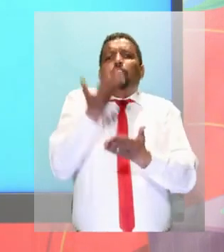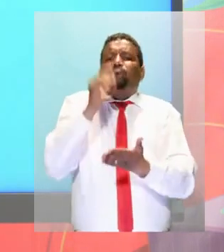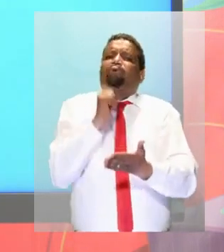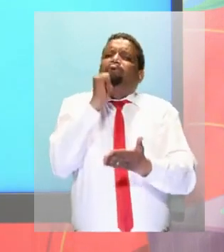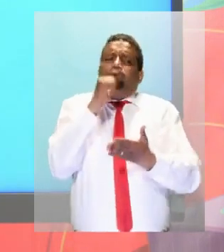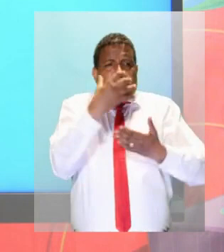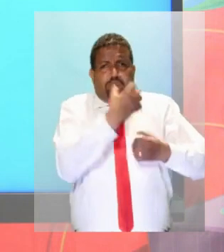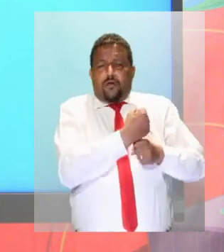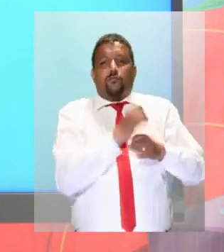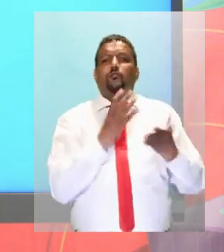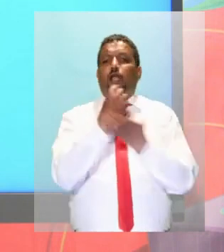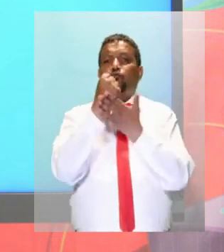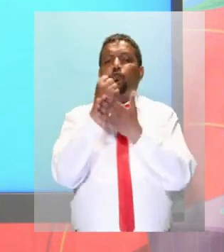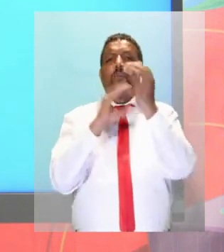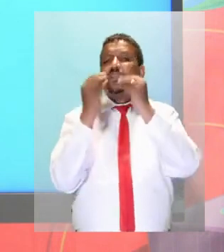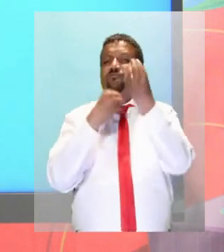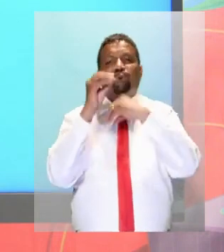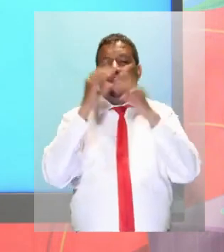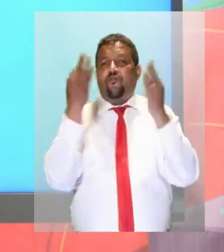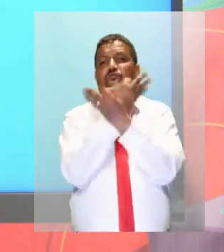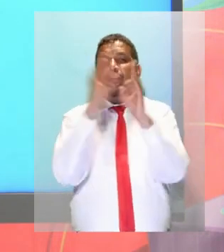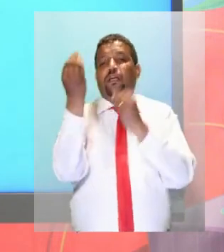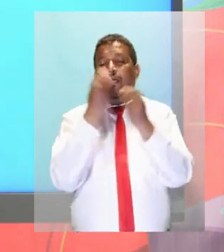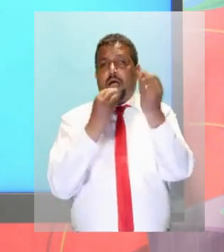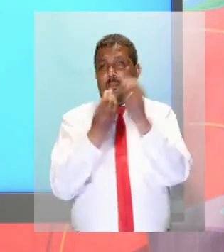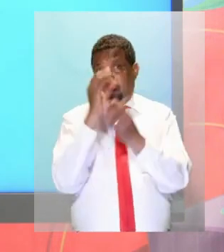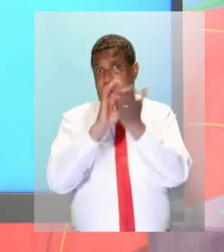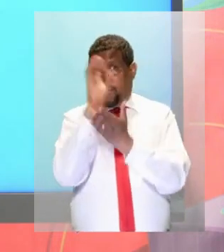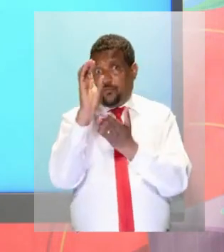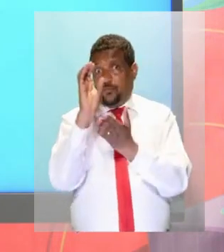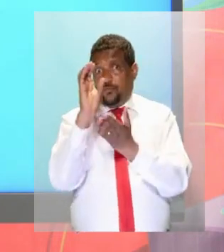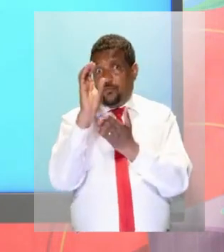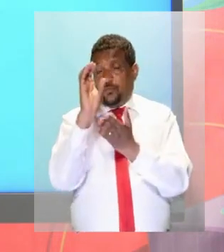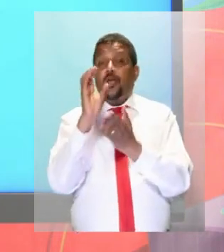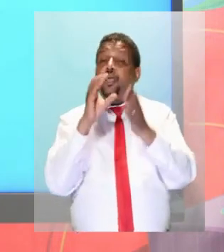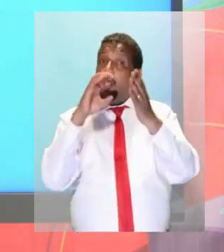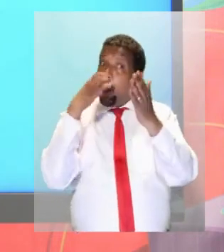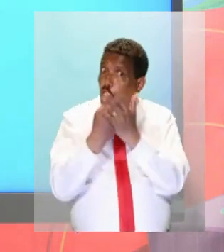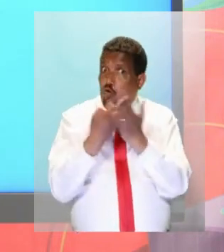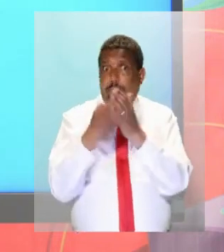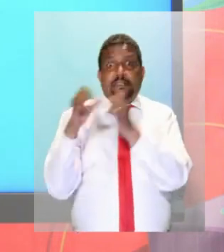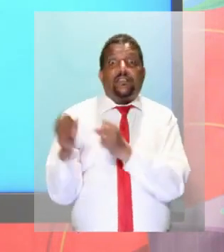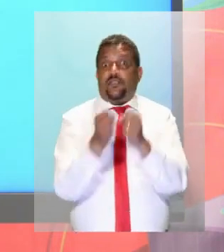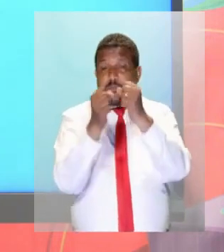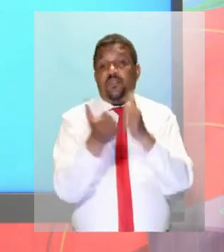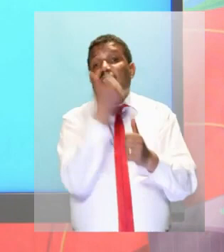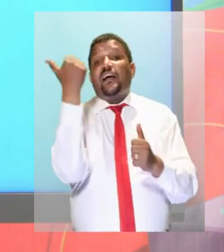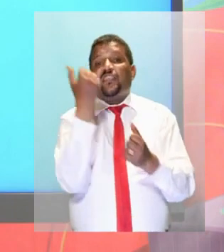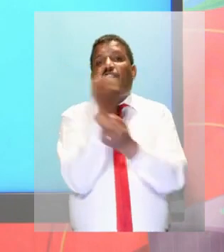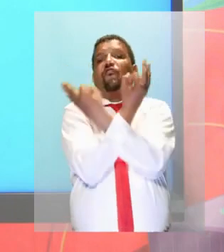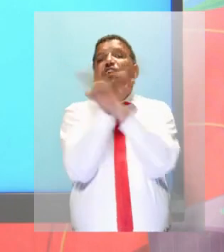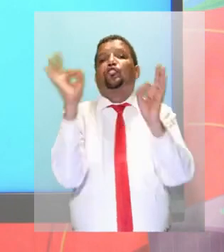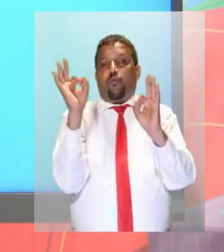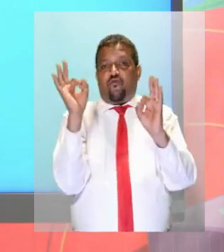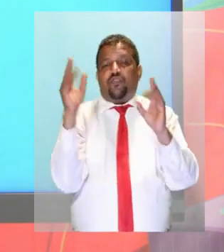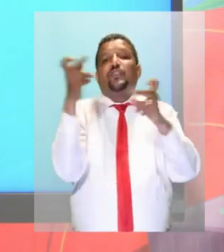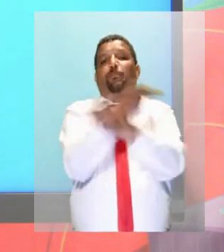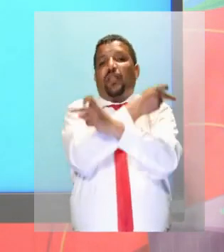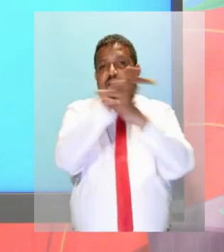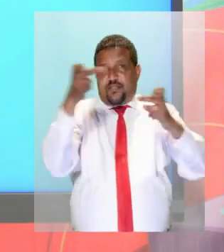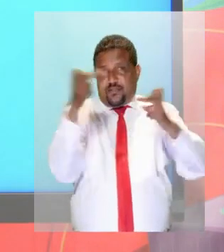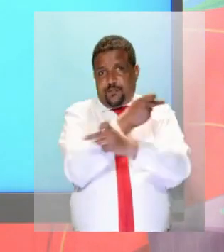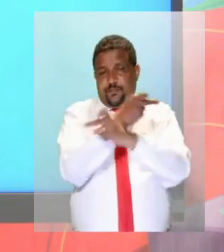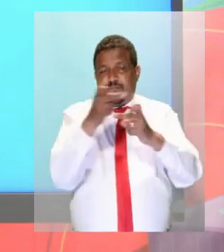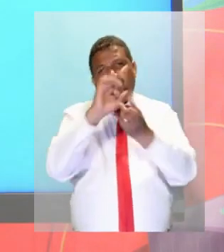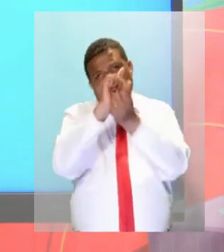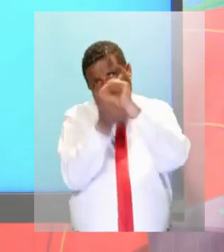is no capital selling in free market or capitalist economic system. The other one is freedom of enterprises. There